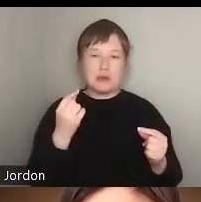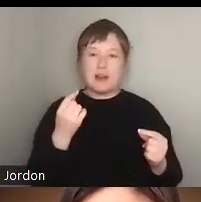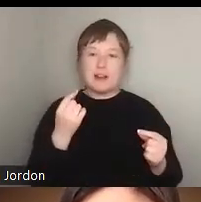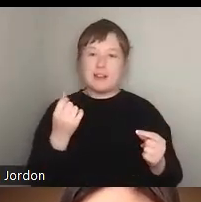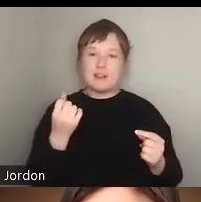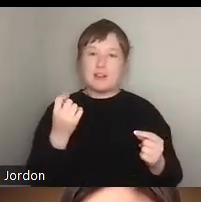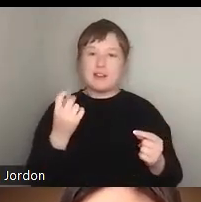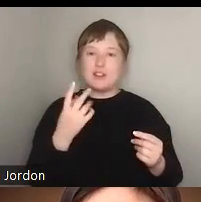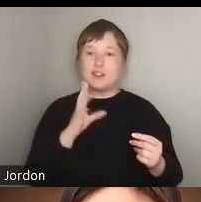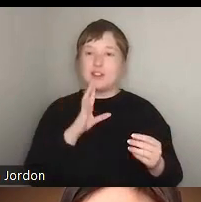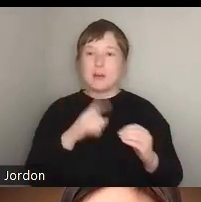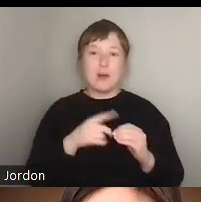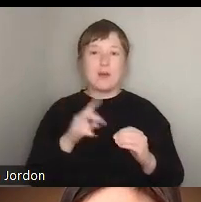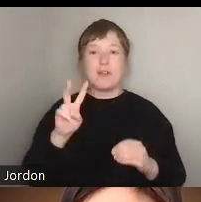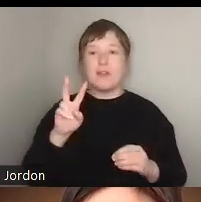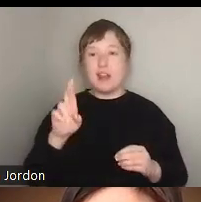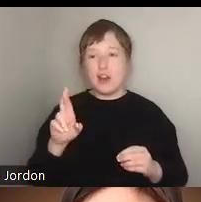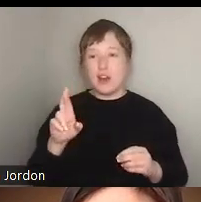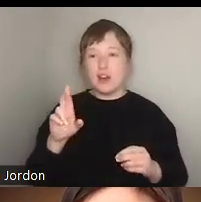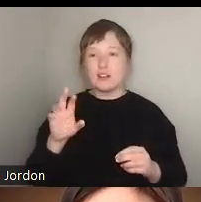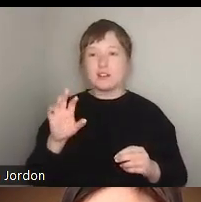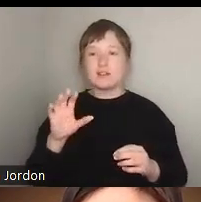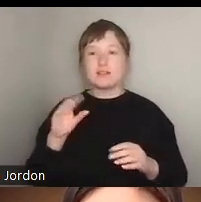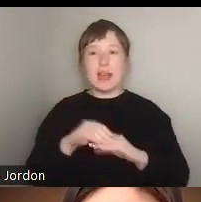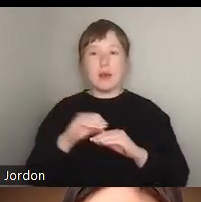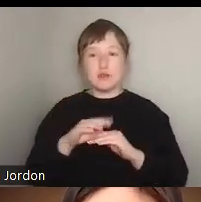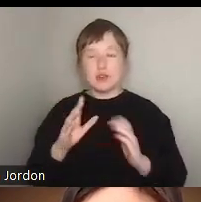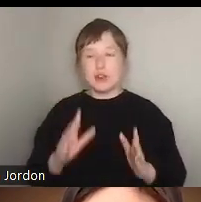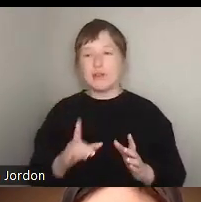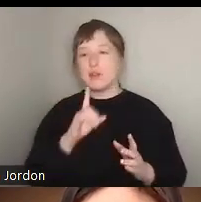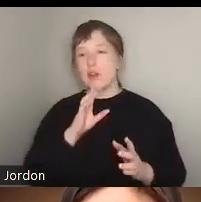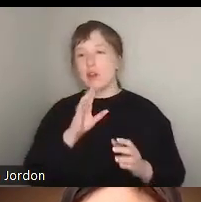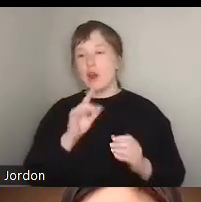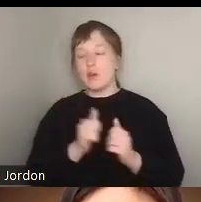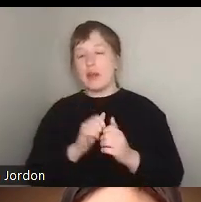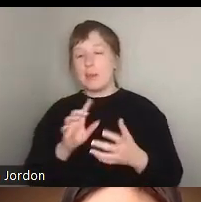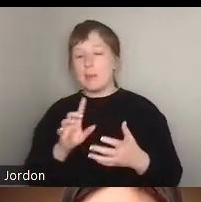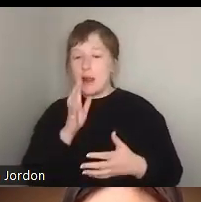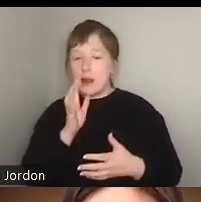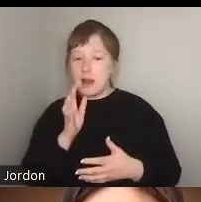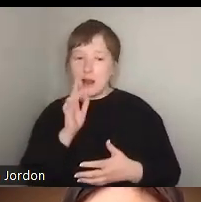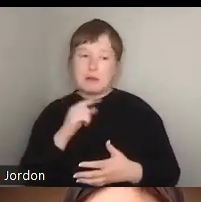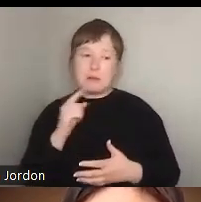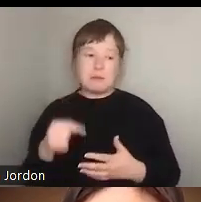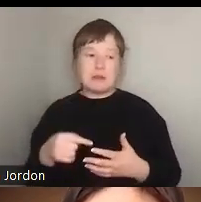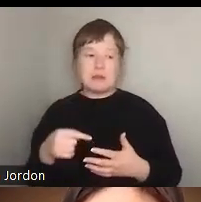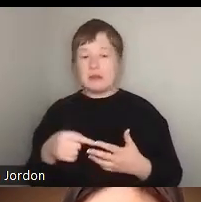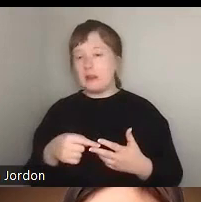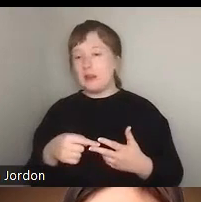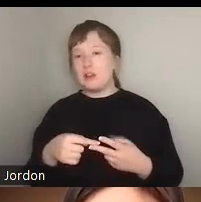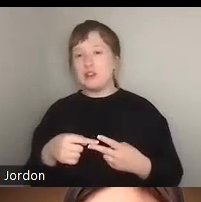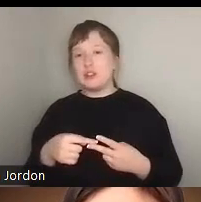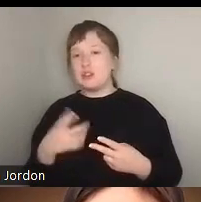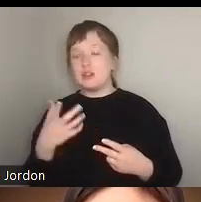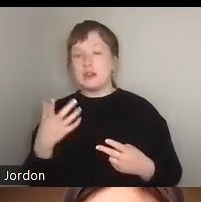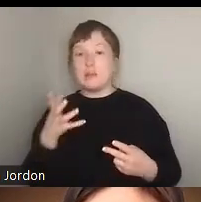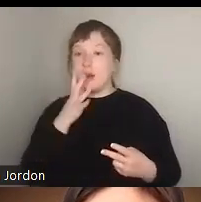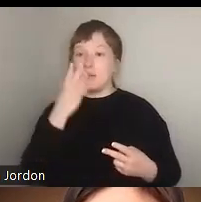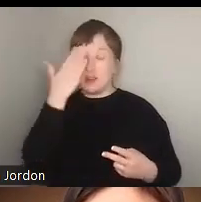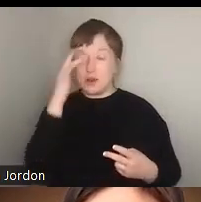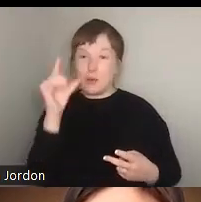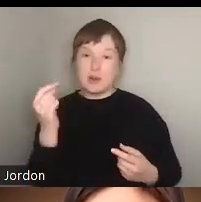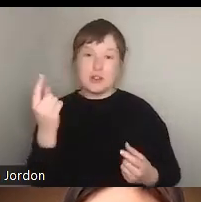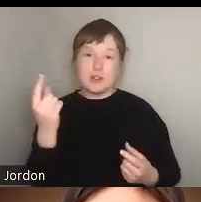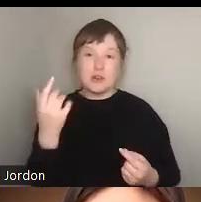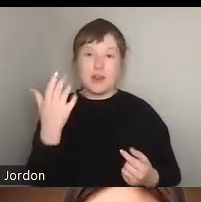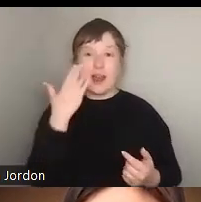to the VR counselor. I've talked to her mom about it, and she's beside herself. I don't know